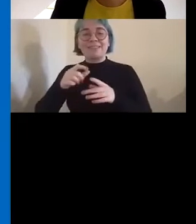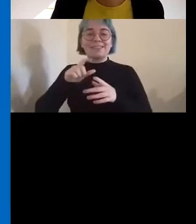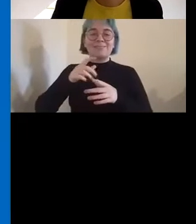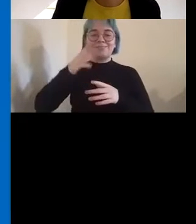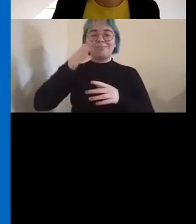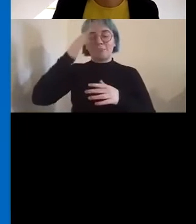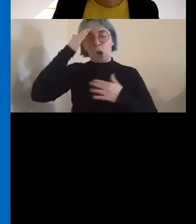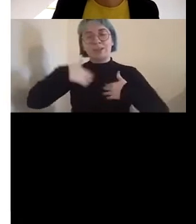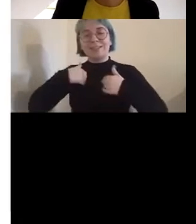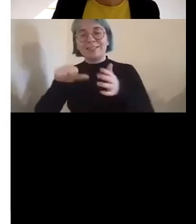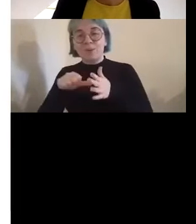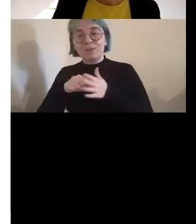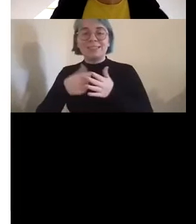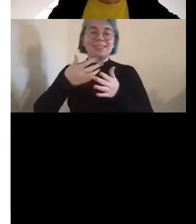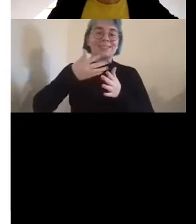and so on.